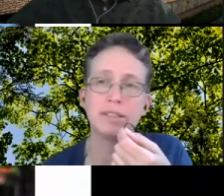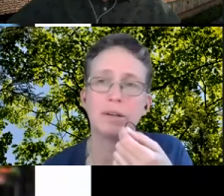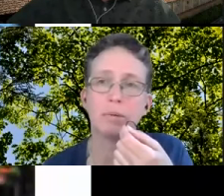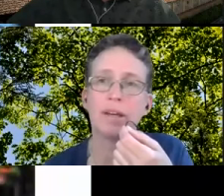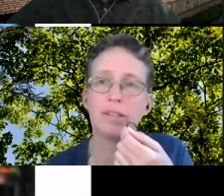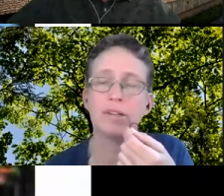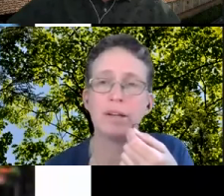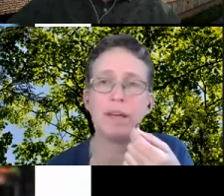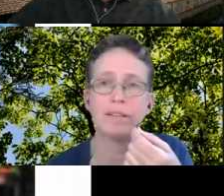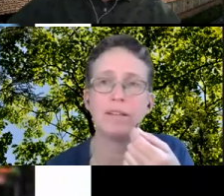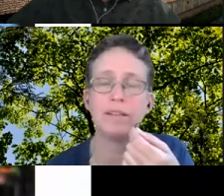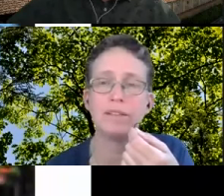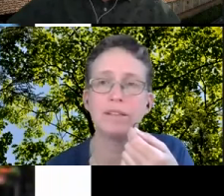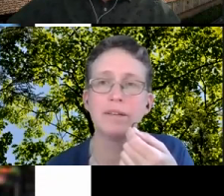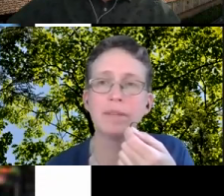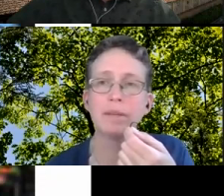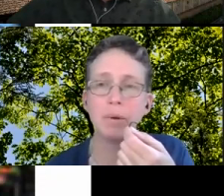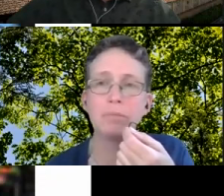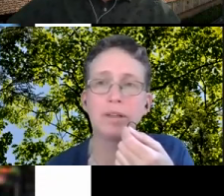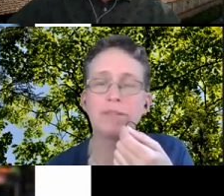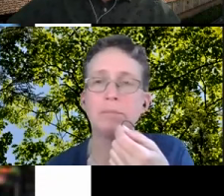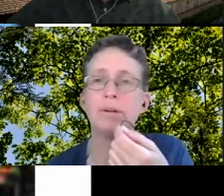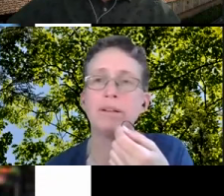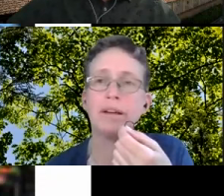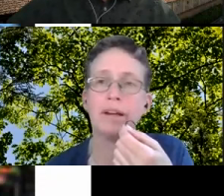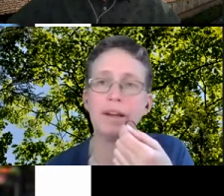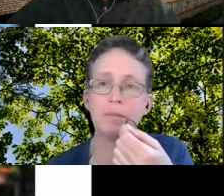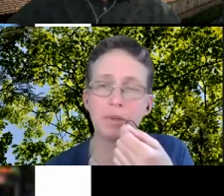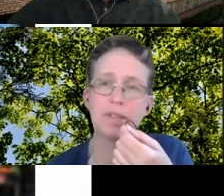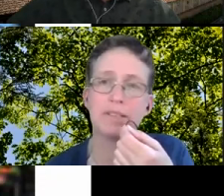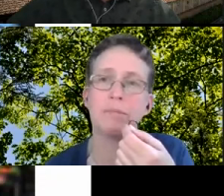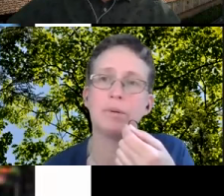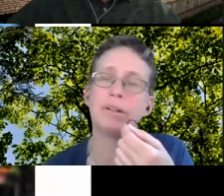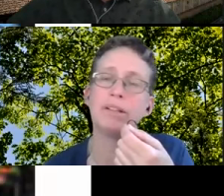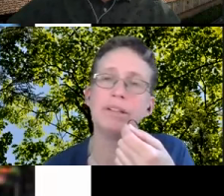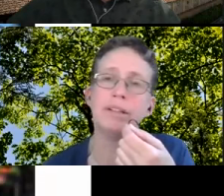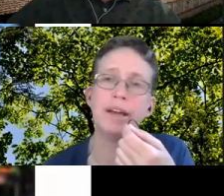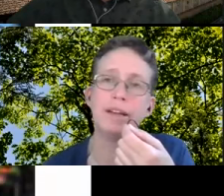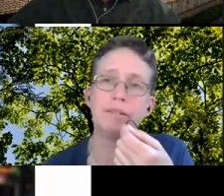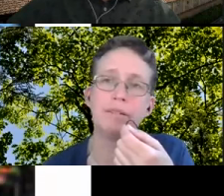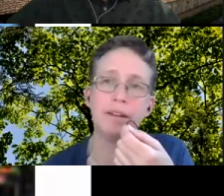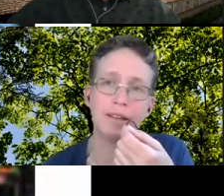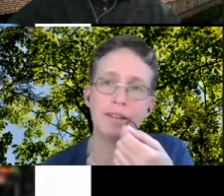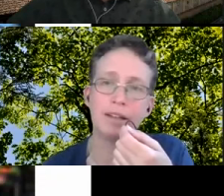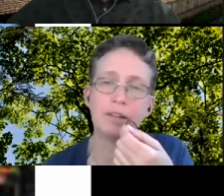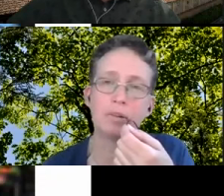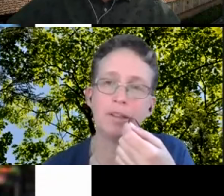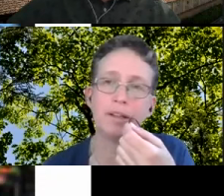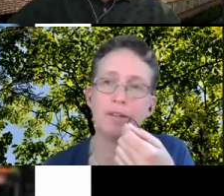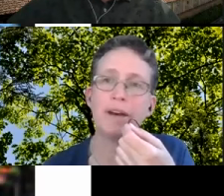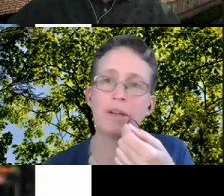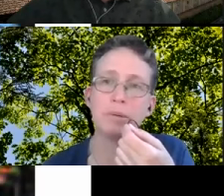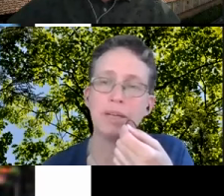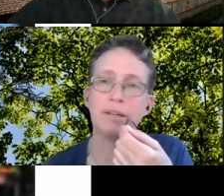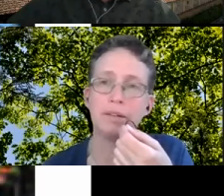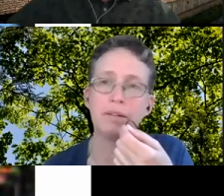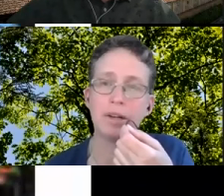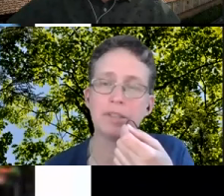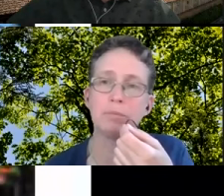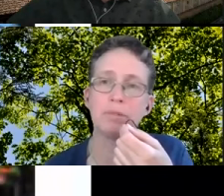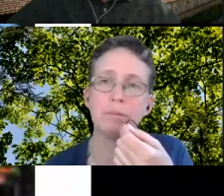organizations that are working to try to make cities both more livable and more sustainable. And I think that a corollary effect will